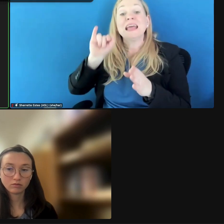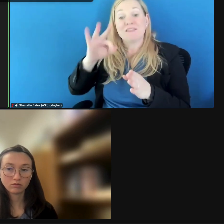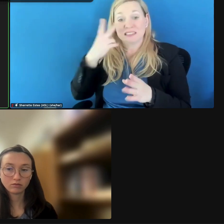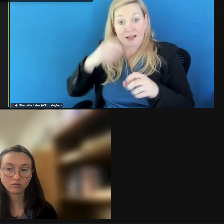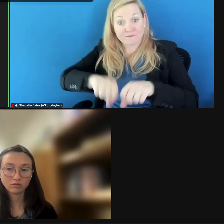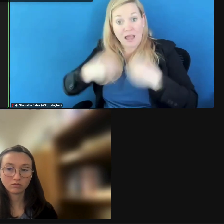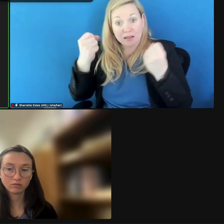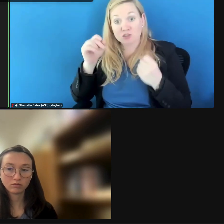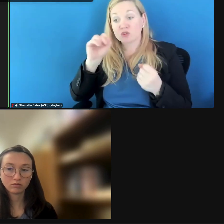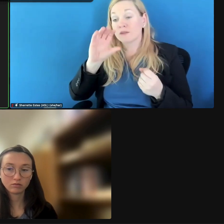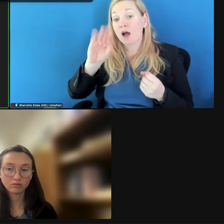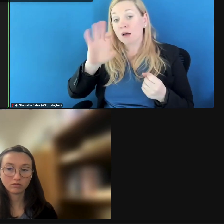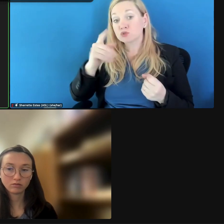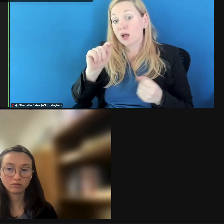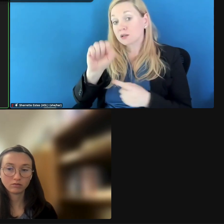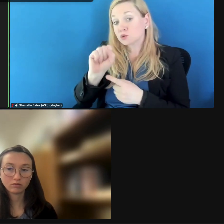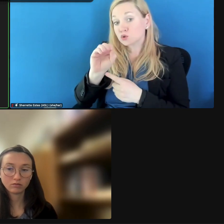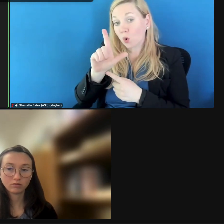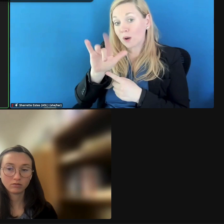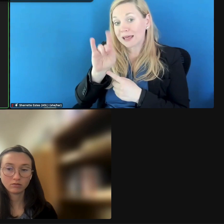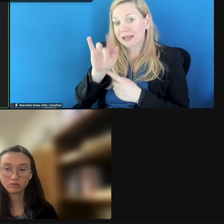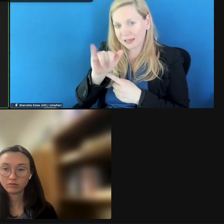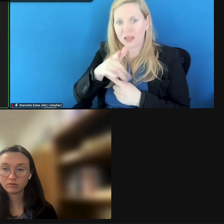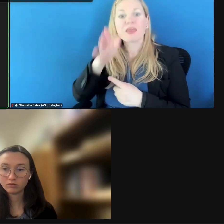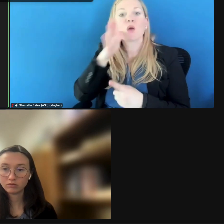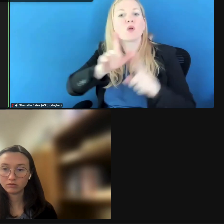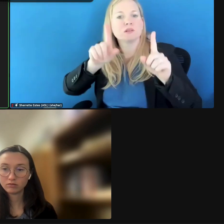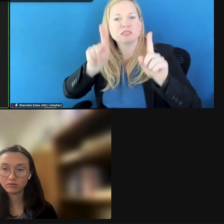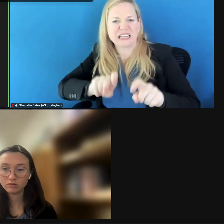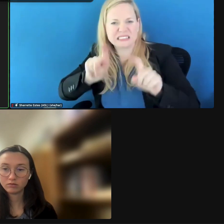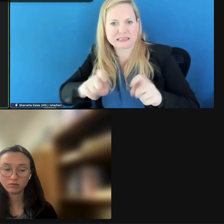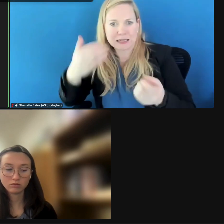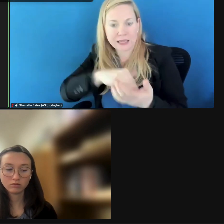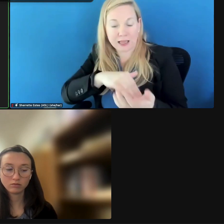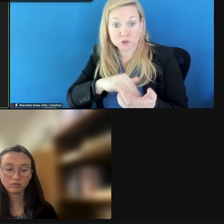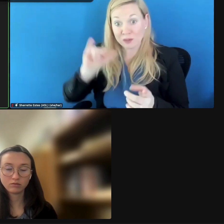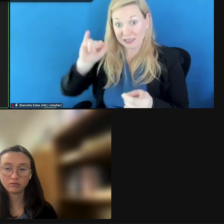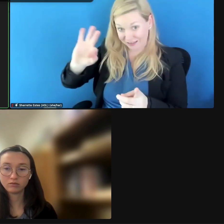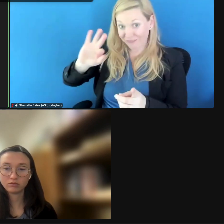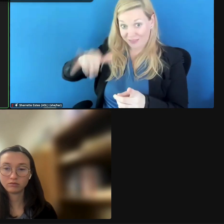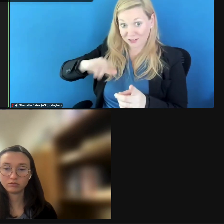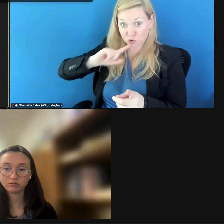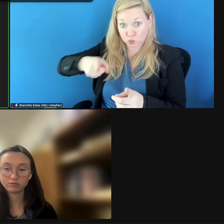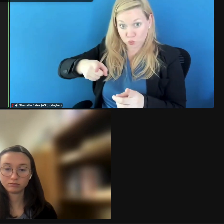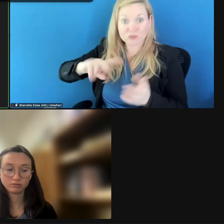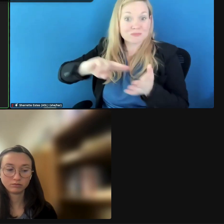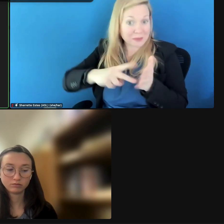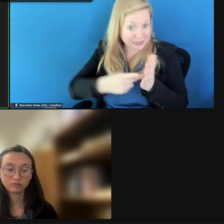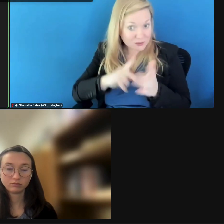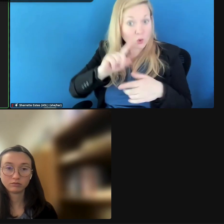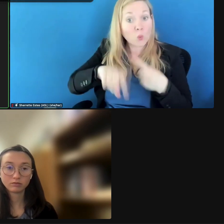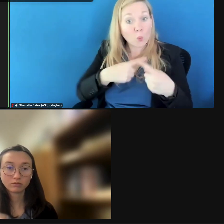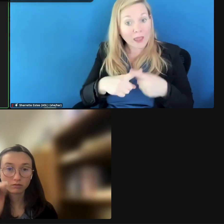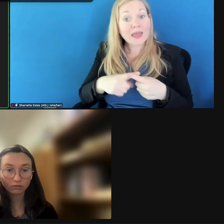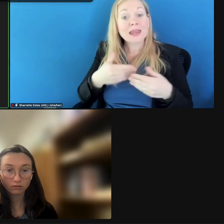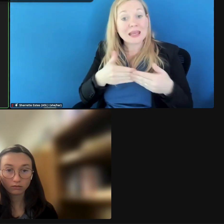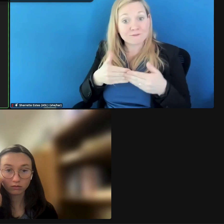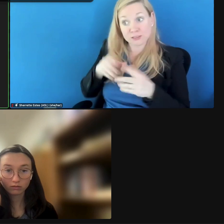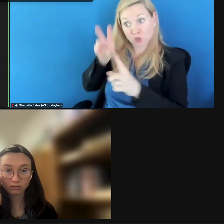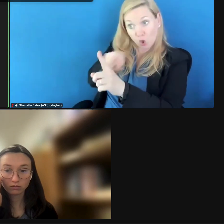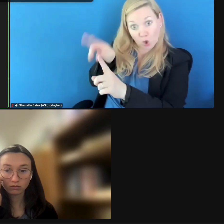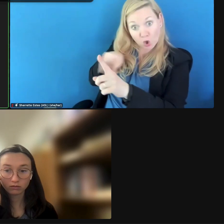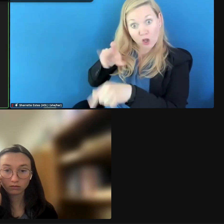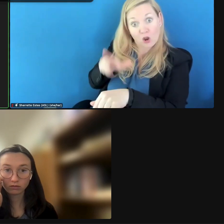one study, but that is one piece of evidence that, if true, this really means that when infants look longer,